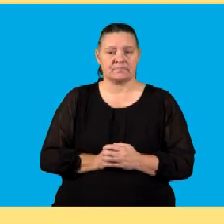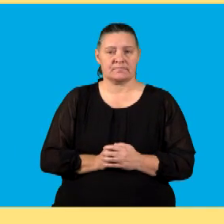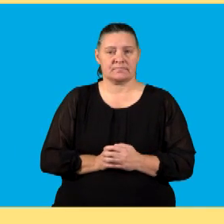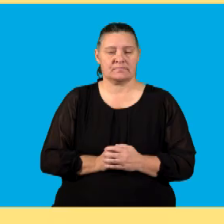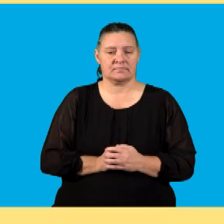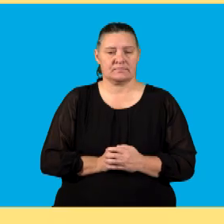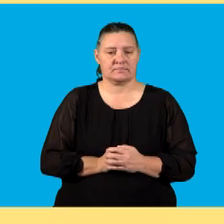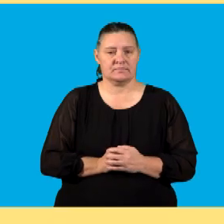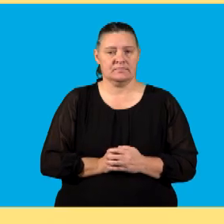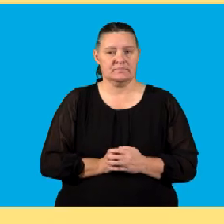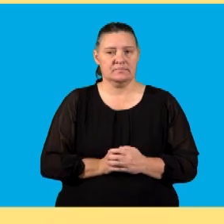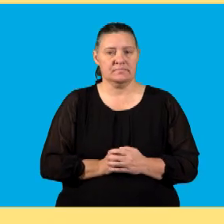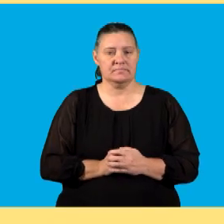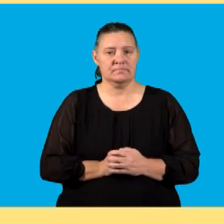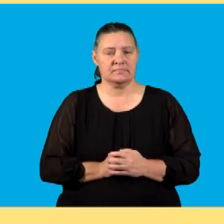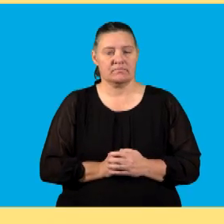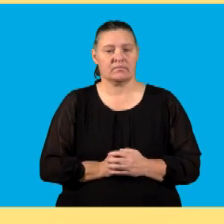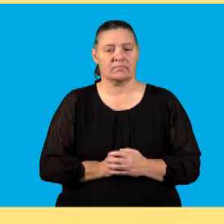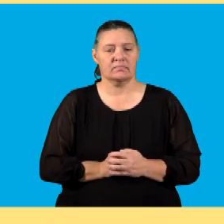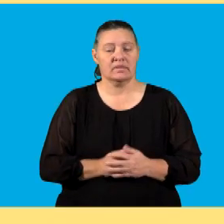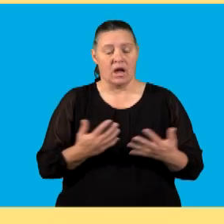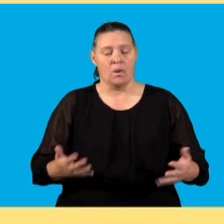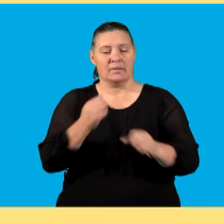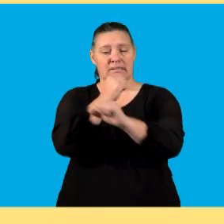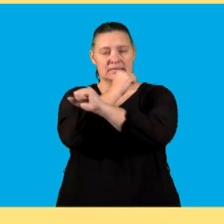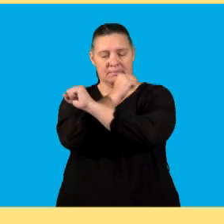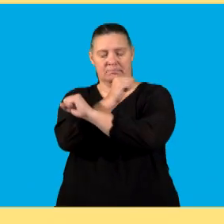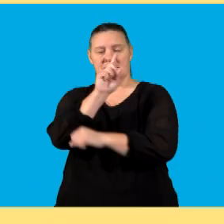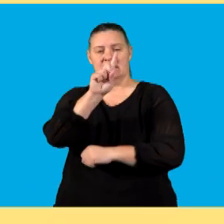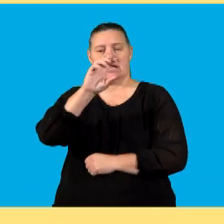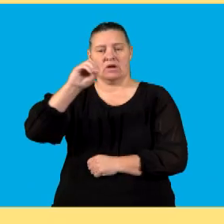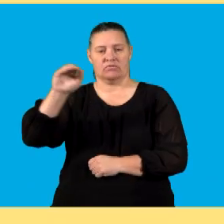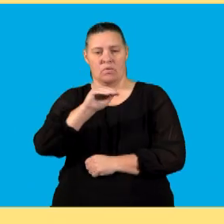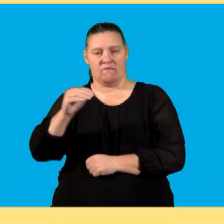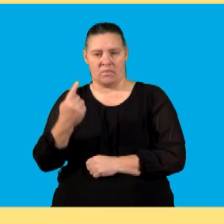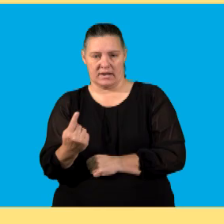32.5 divide by 124,000. Then I multiply everything by